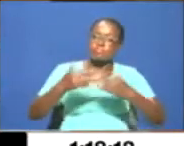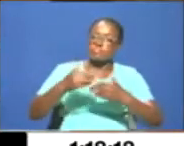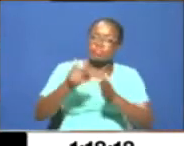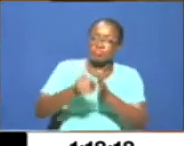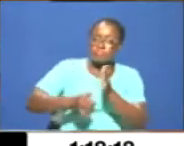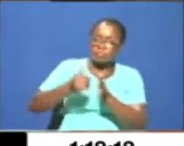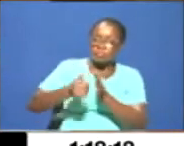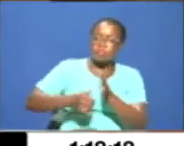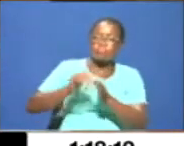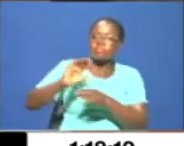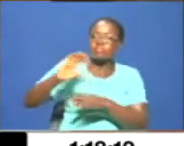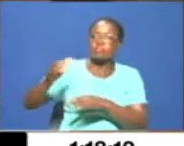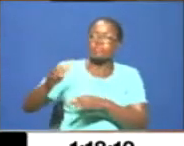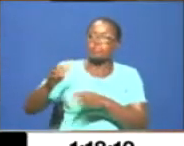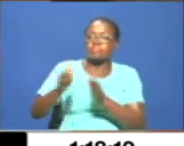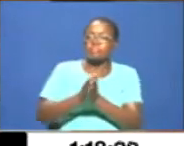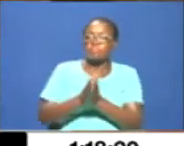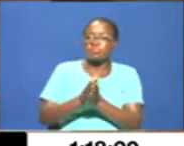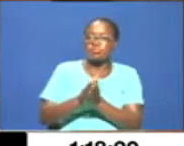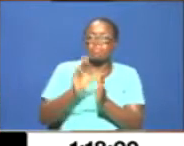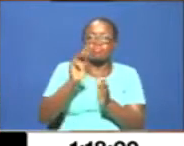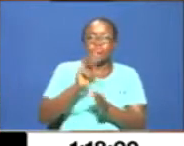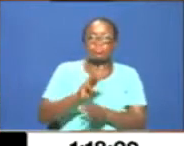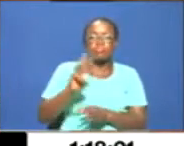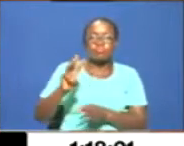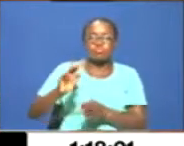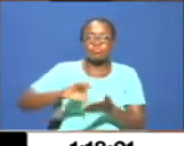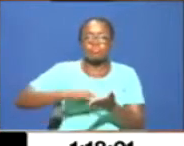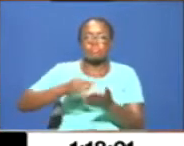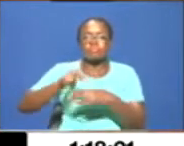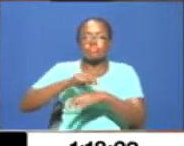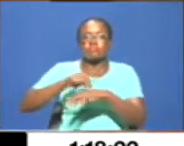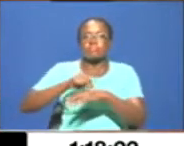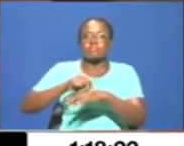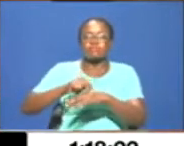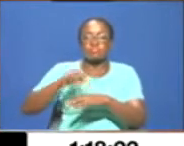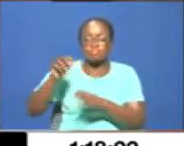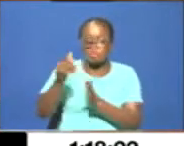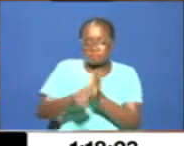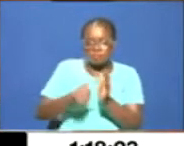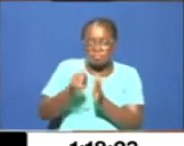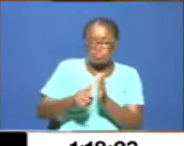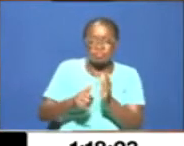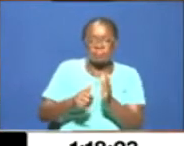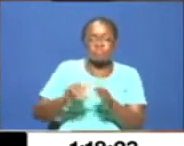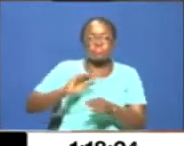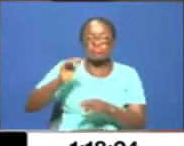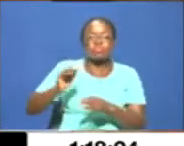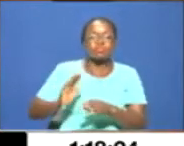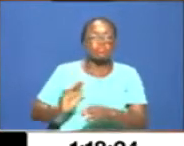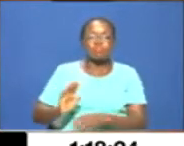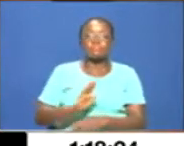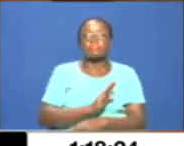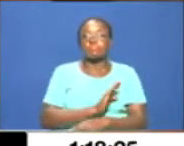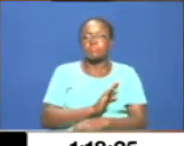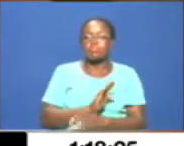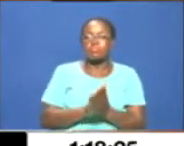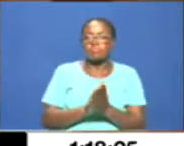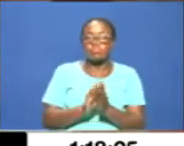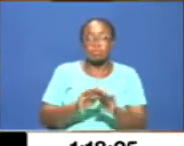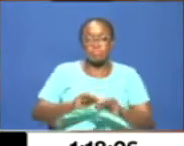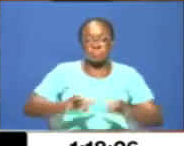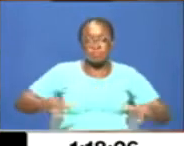the Worldwide Fund for Nature and Naivasha Municipal Board. Under the partnership, the Naivasha Municipal Board will provide space for the